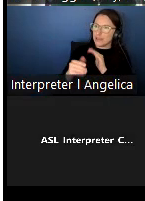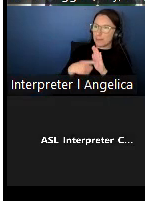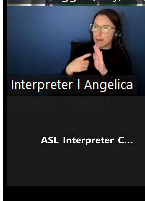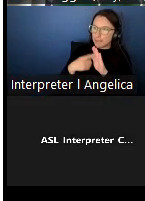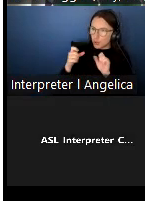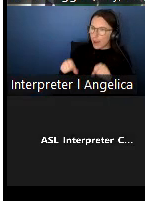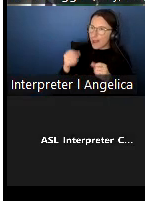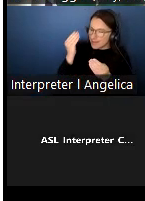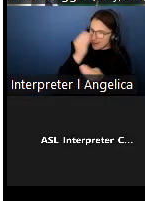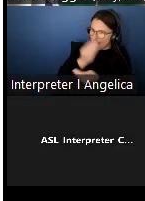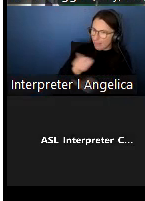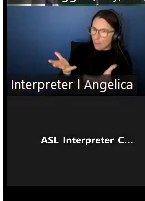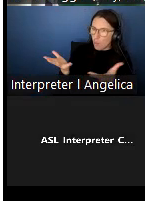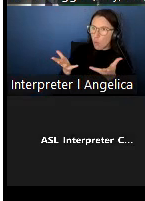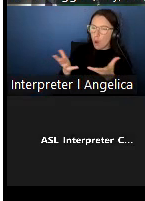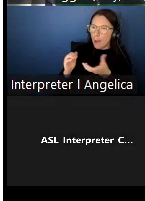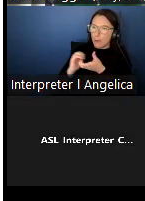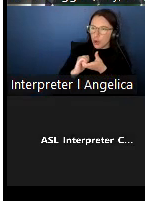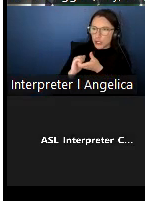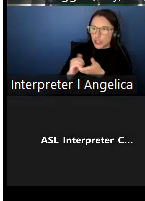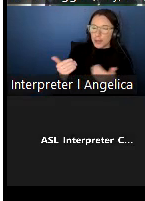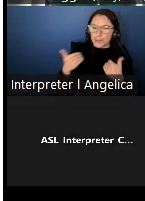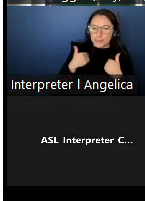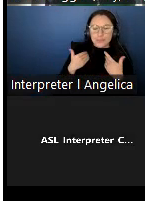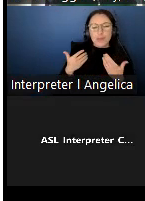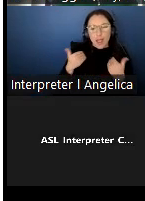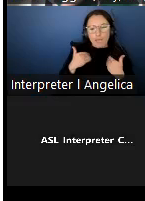have. Like we have a partnership and a lot of our clients